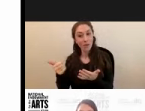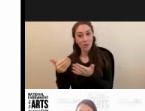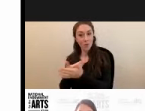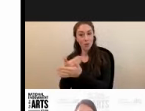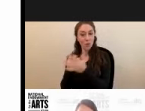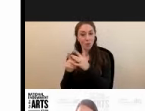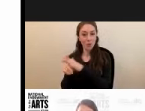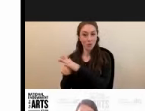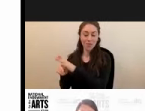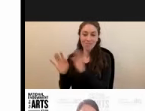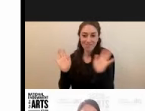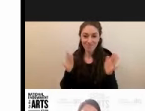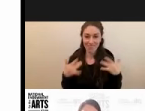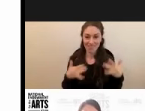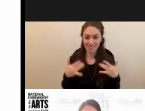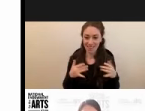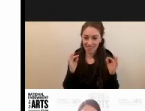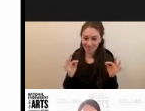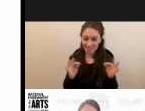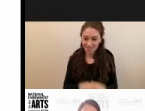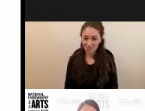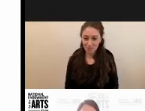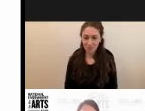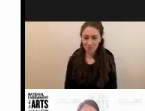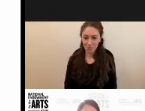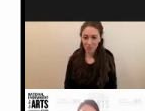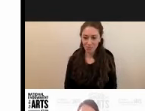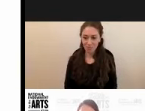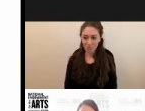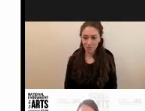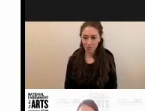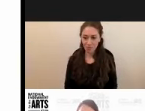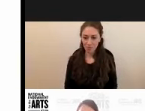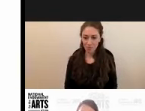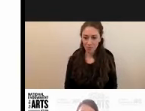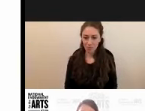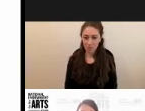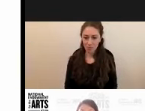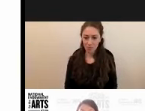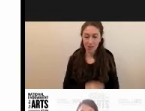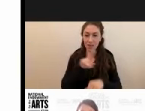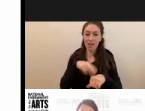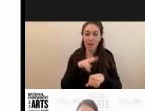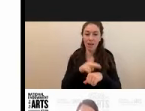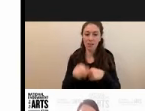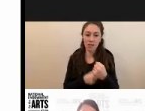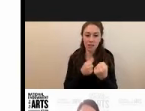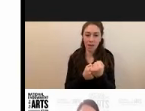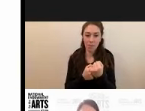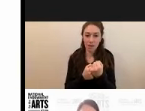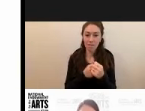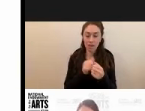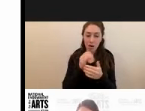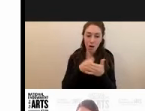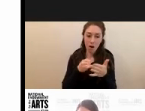new faces on this call today. On behalf of the National Endowment for the Arts and BAVC Media, I'm here